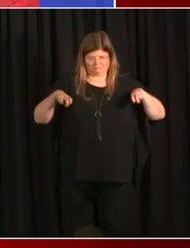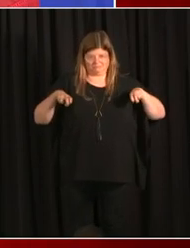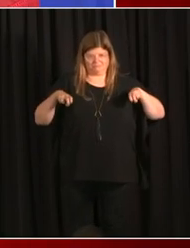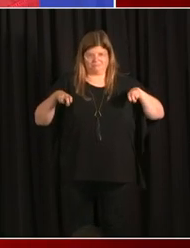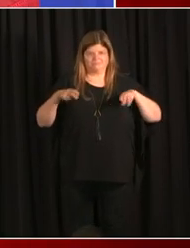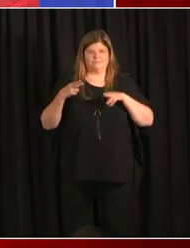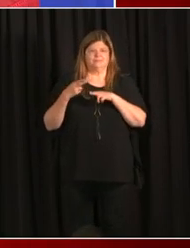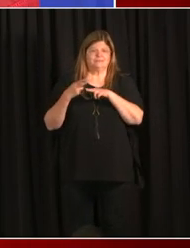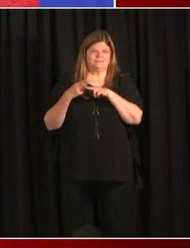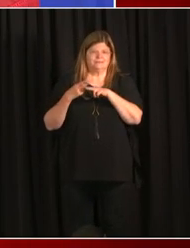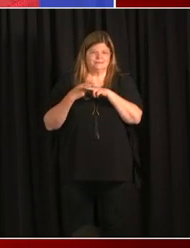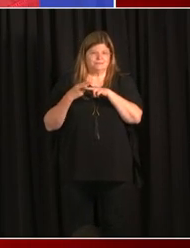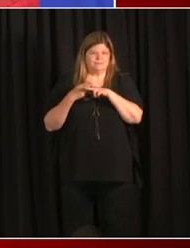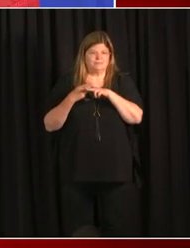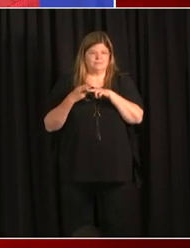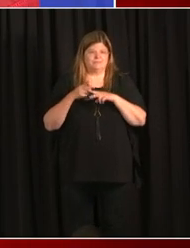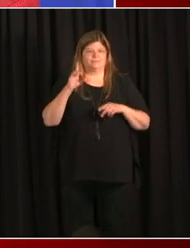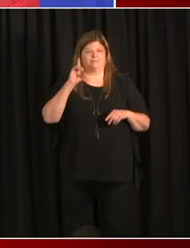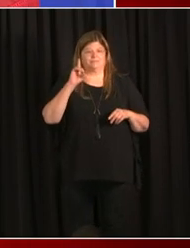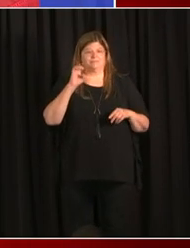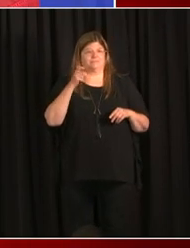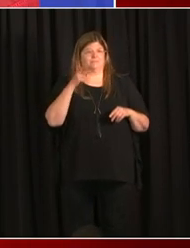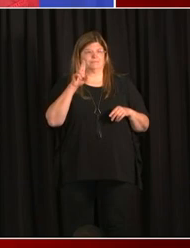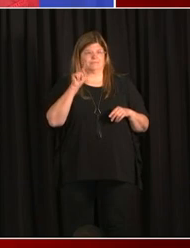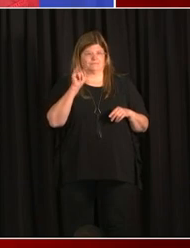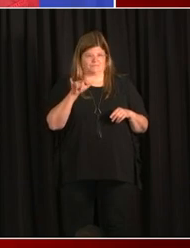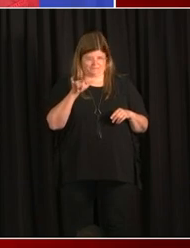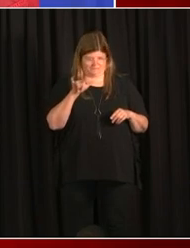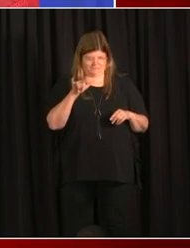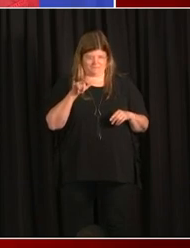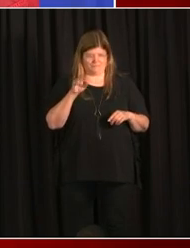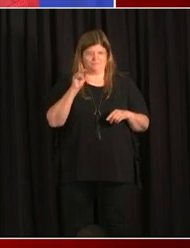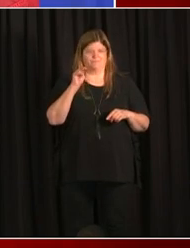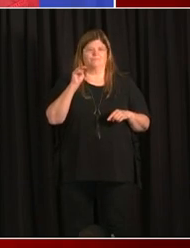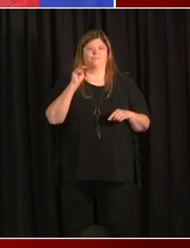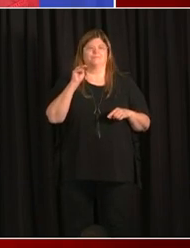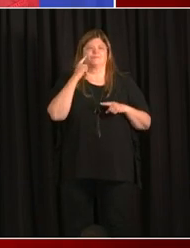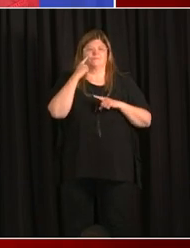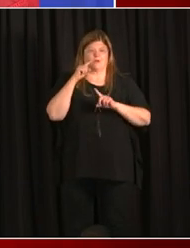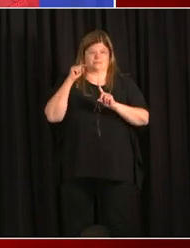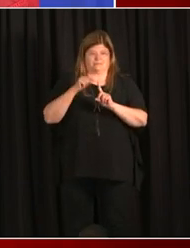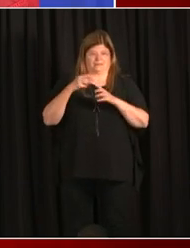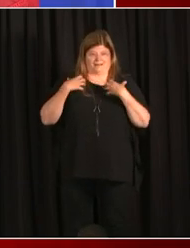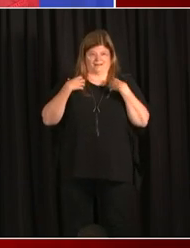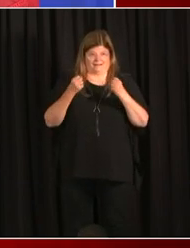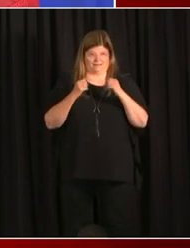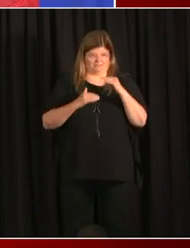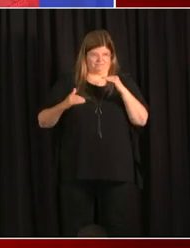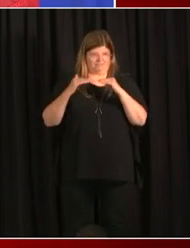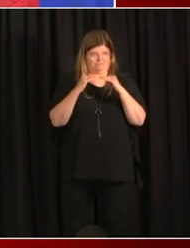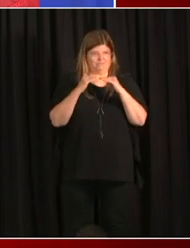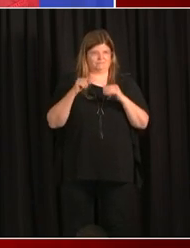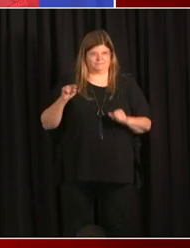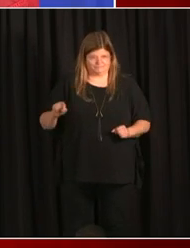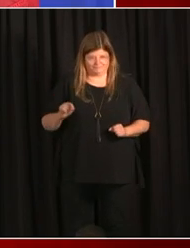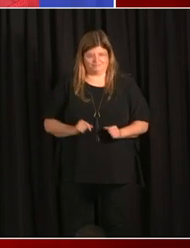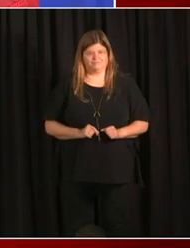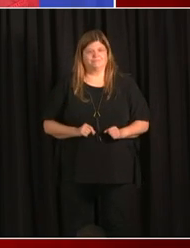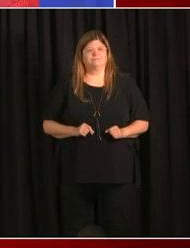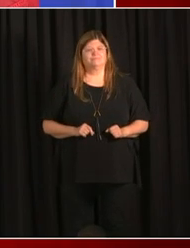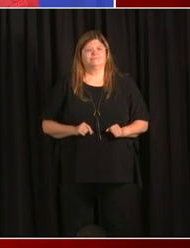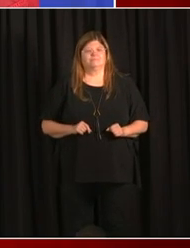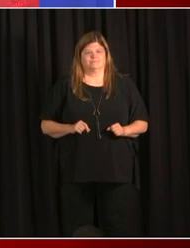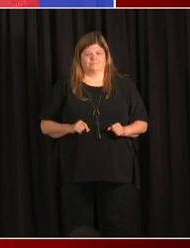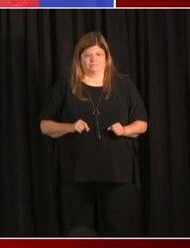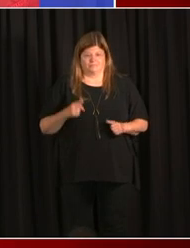for public safety and justice. I announced last week that as the deputy mayor